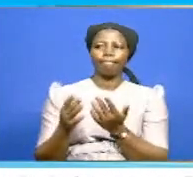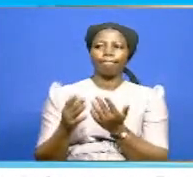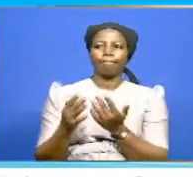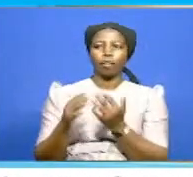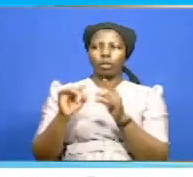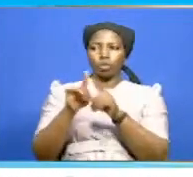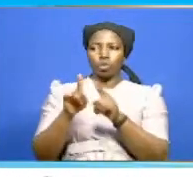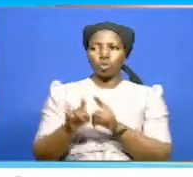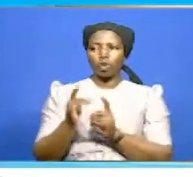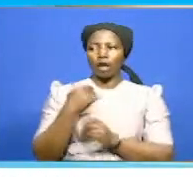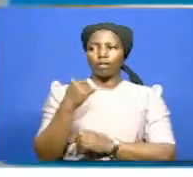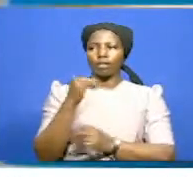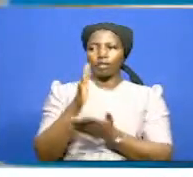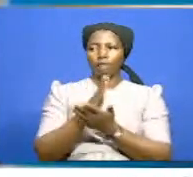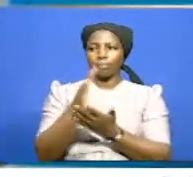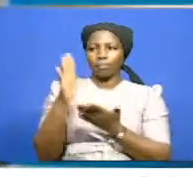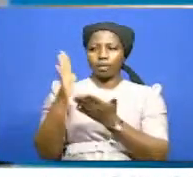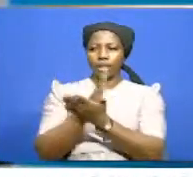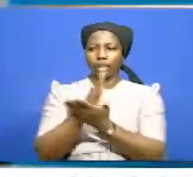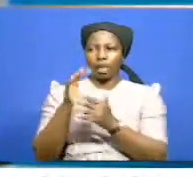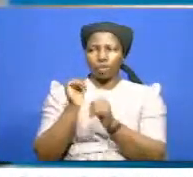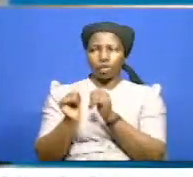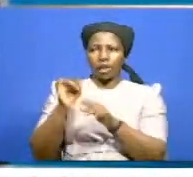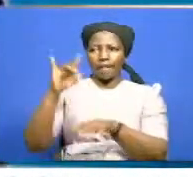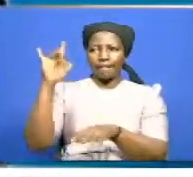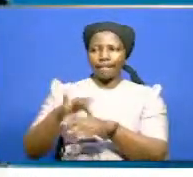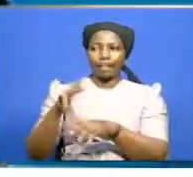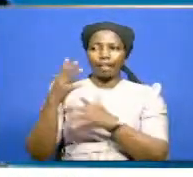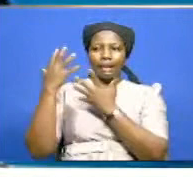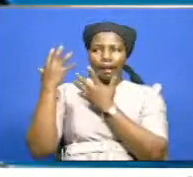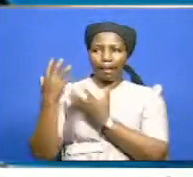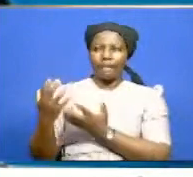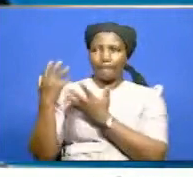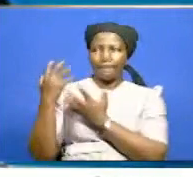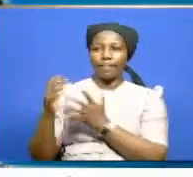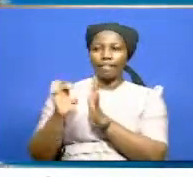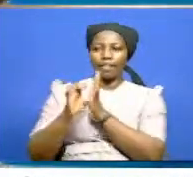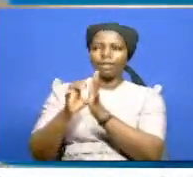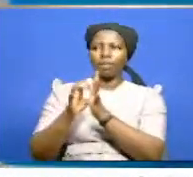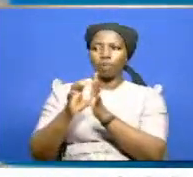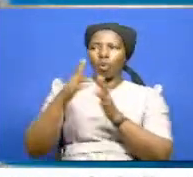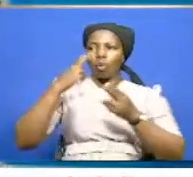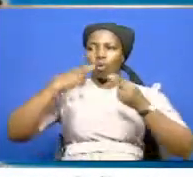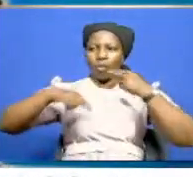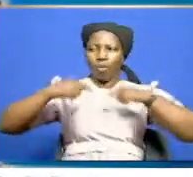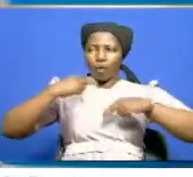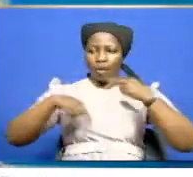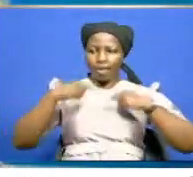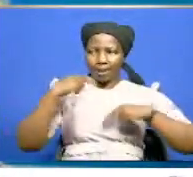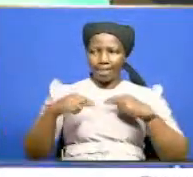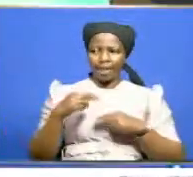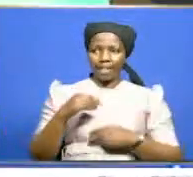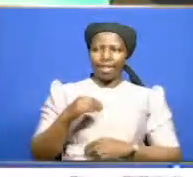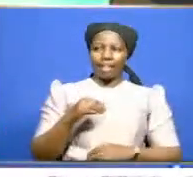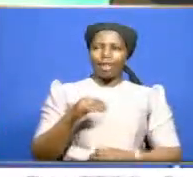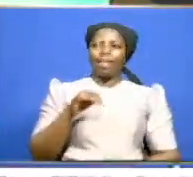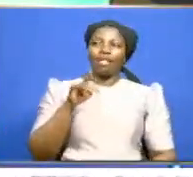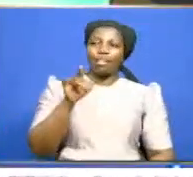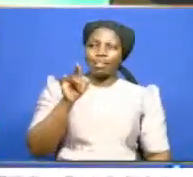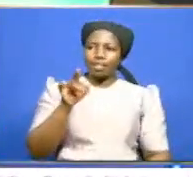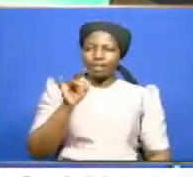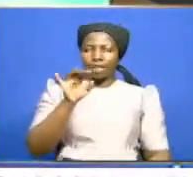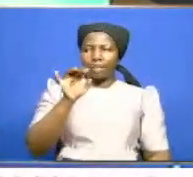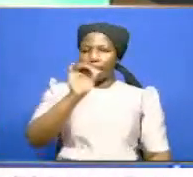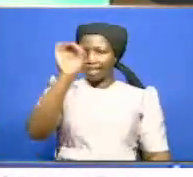of course there are some sectors that were heavily affected, like the hotel industry. So those are now that